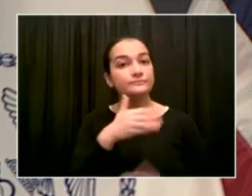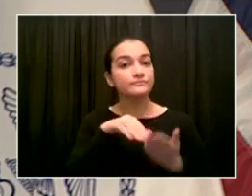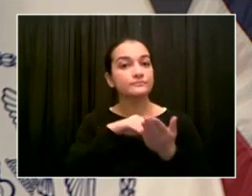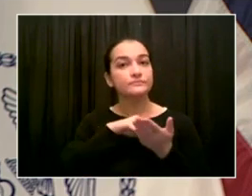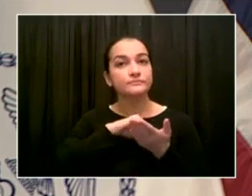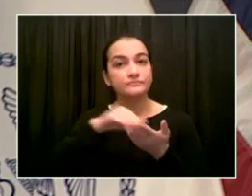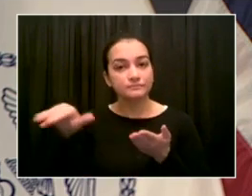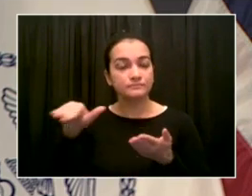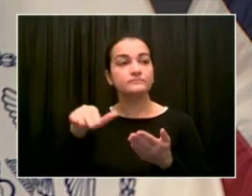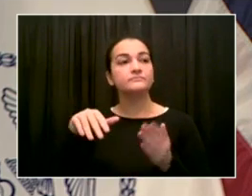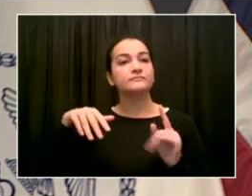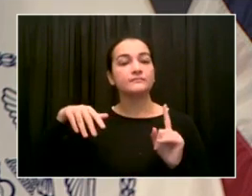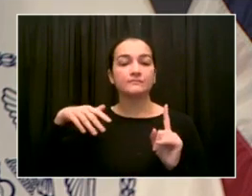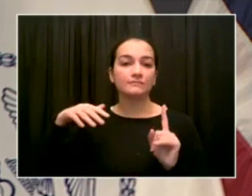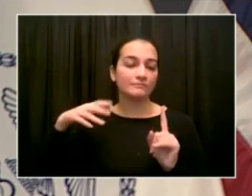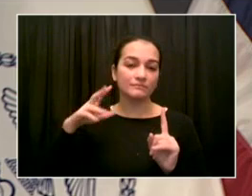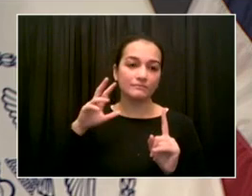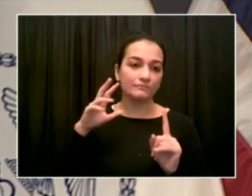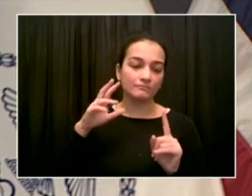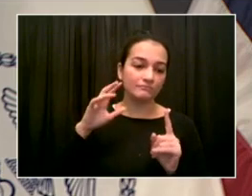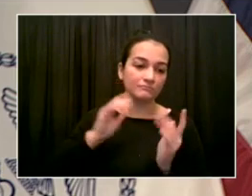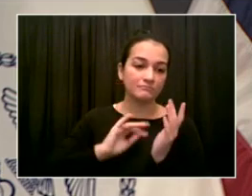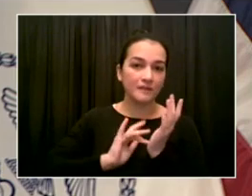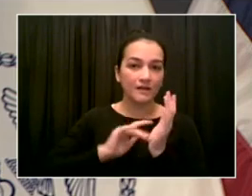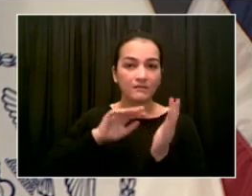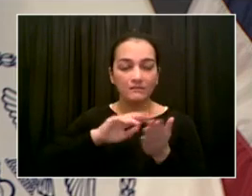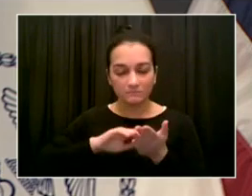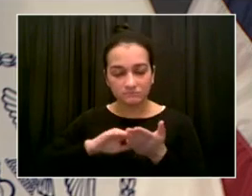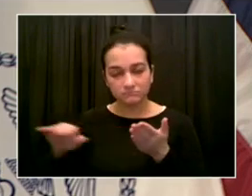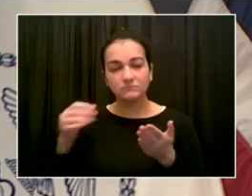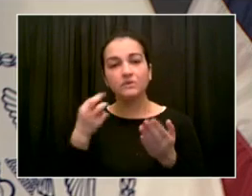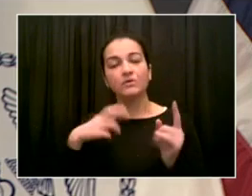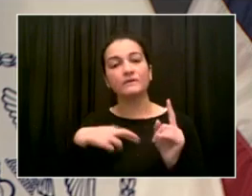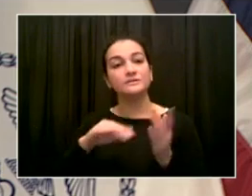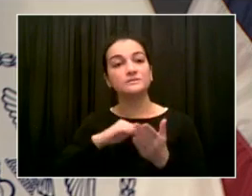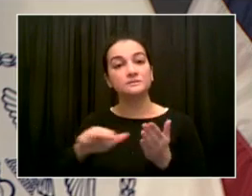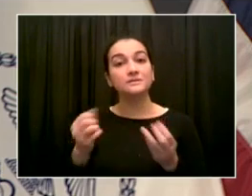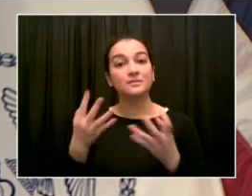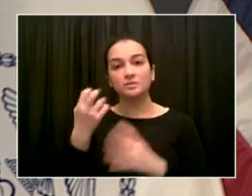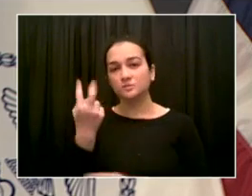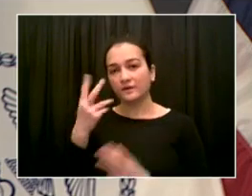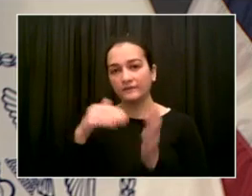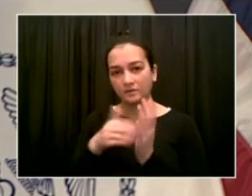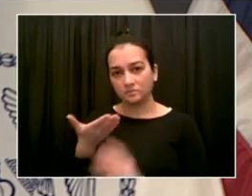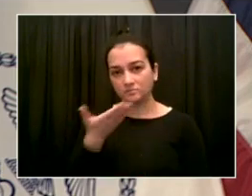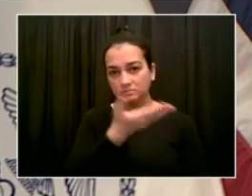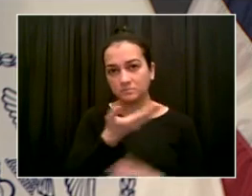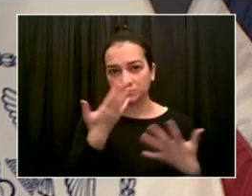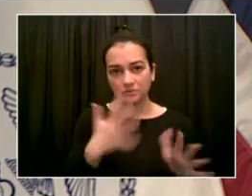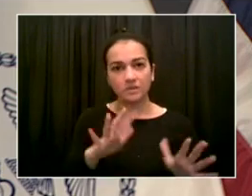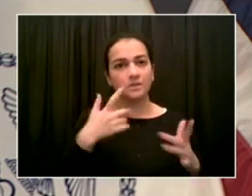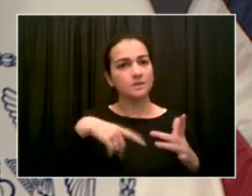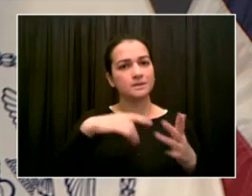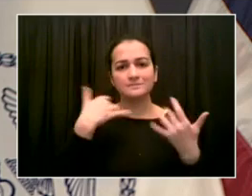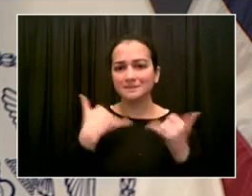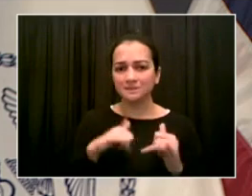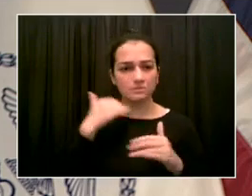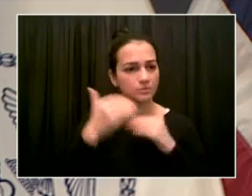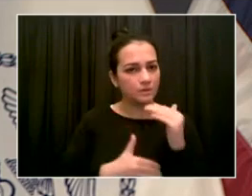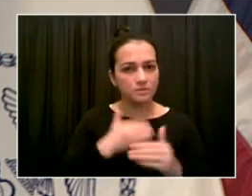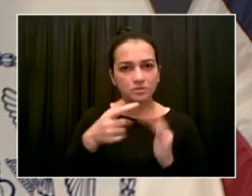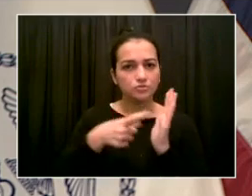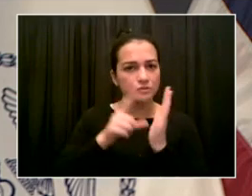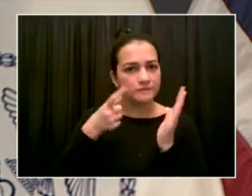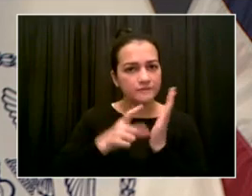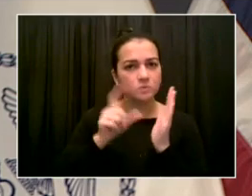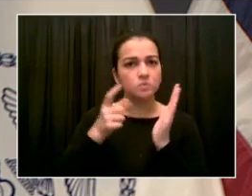forward, remember there's the original decision, then they have an appeal if they want to use it. So that does take a little time. But our